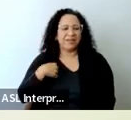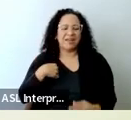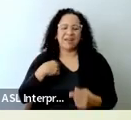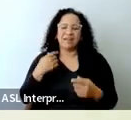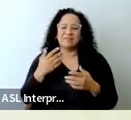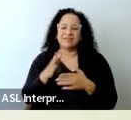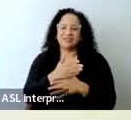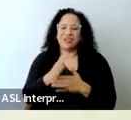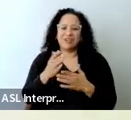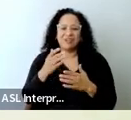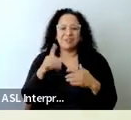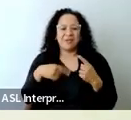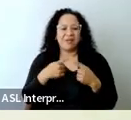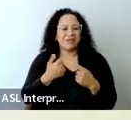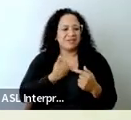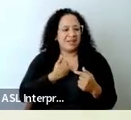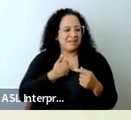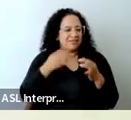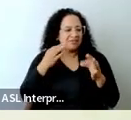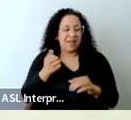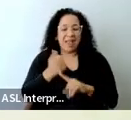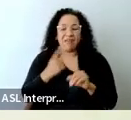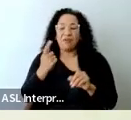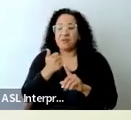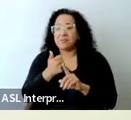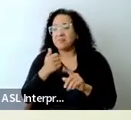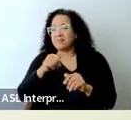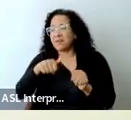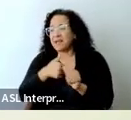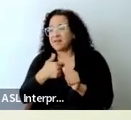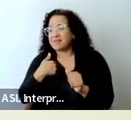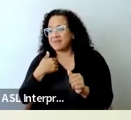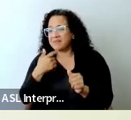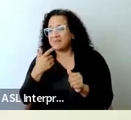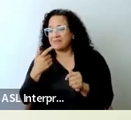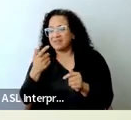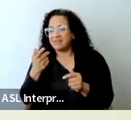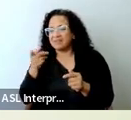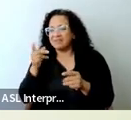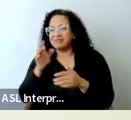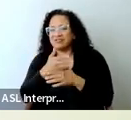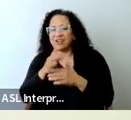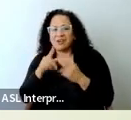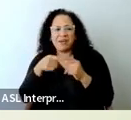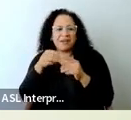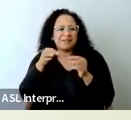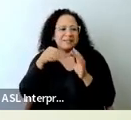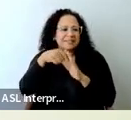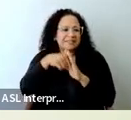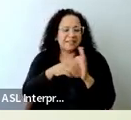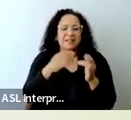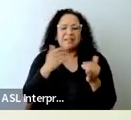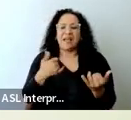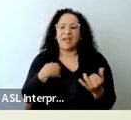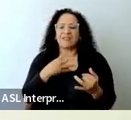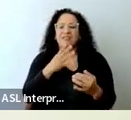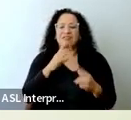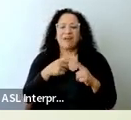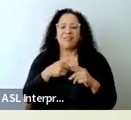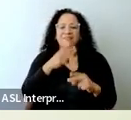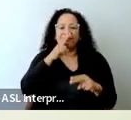self-determination. Everyone before me got to talk about the nuts and bolts, and I'm really pleased I get to talk about the fun parts